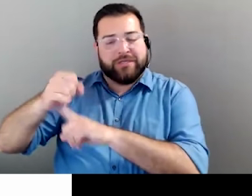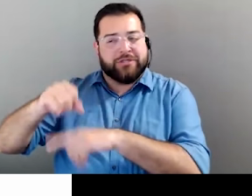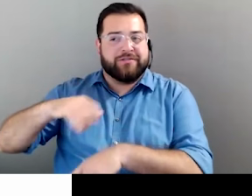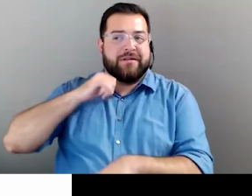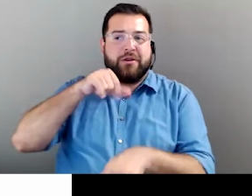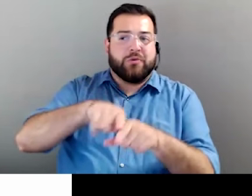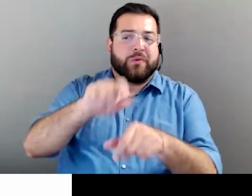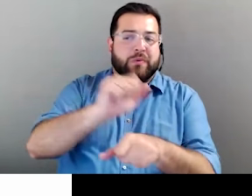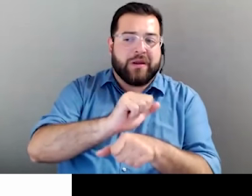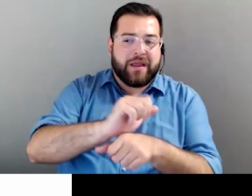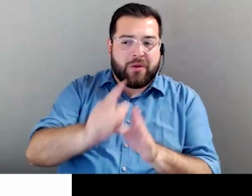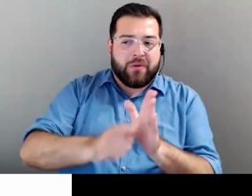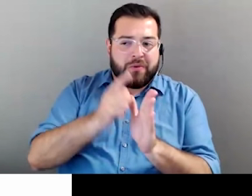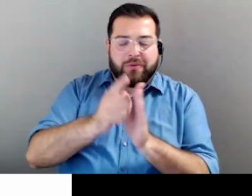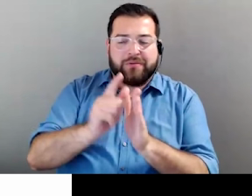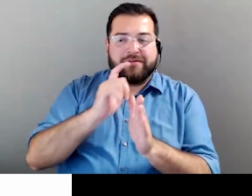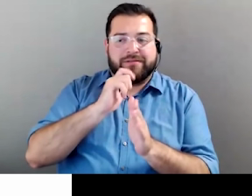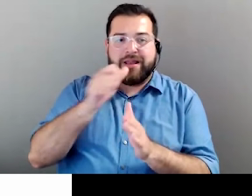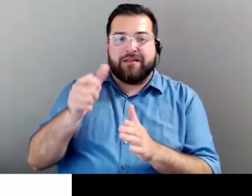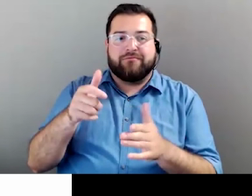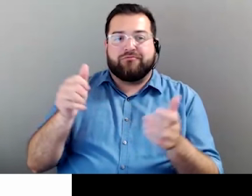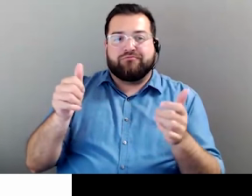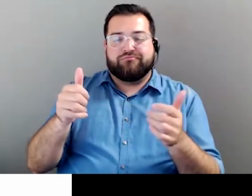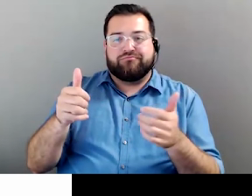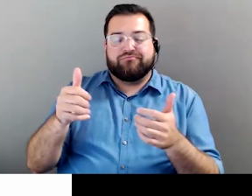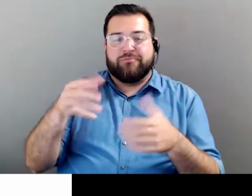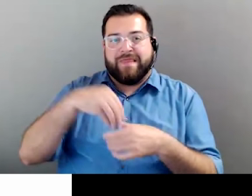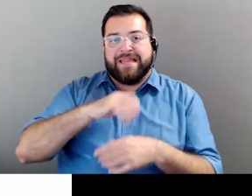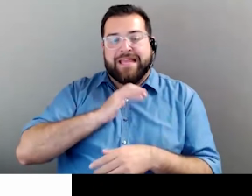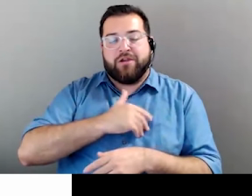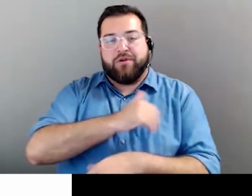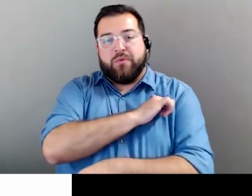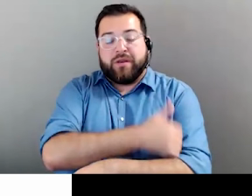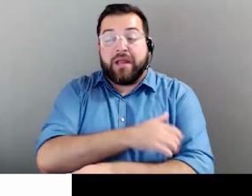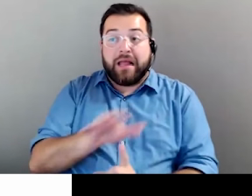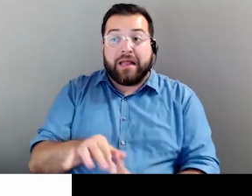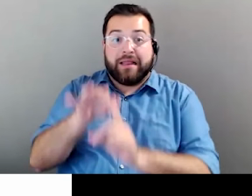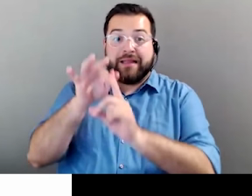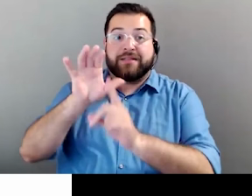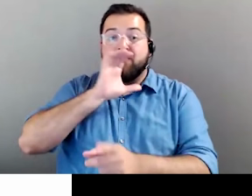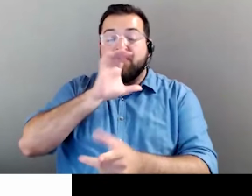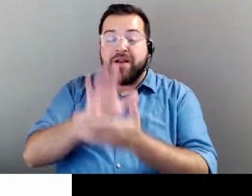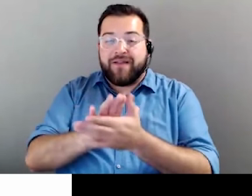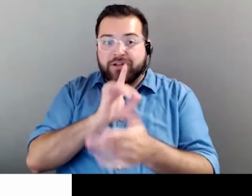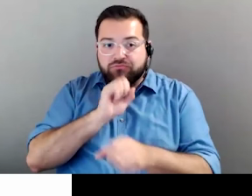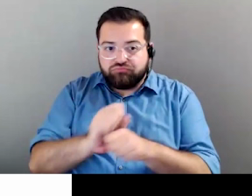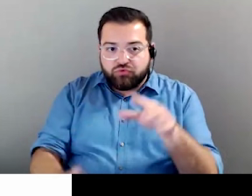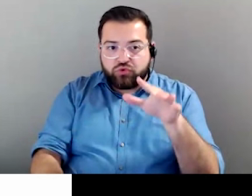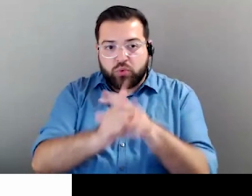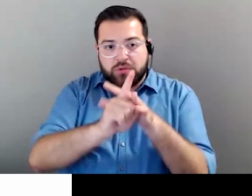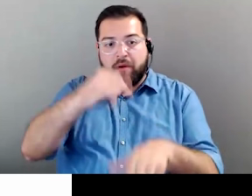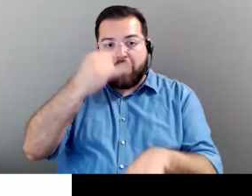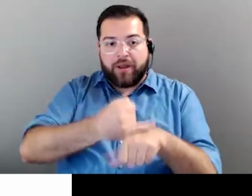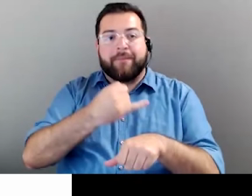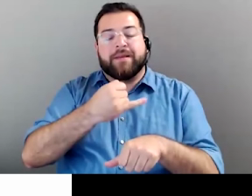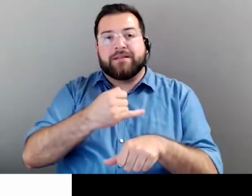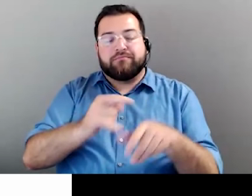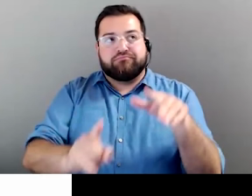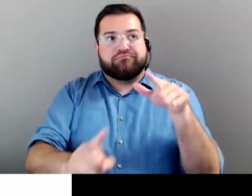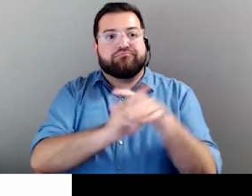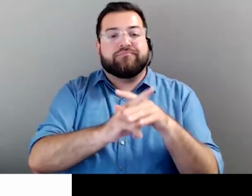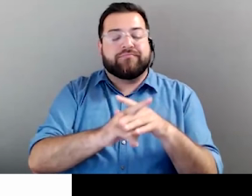not within our scope. Unless like the wife happens to show up like on campus or something. But other than that, you don't really